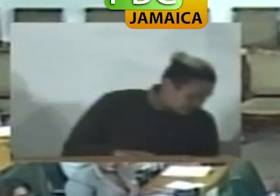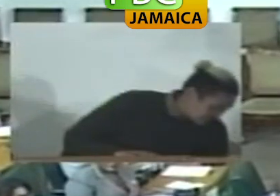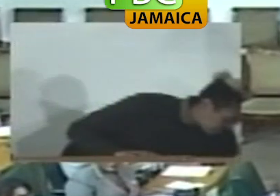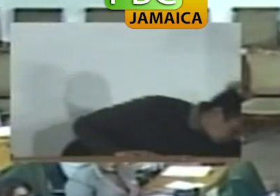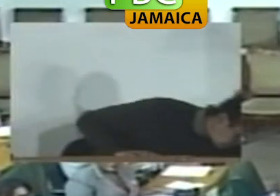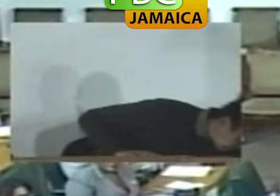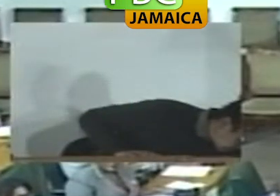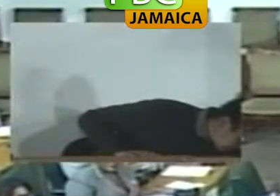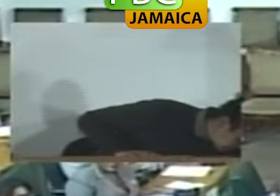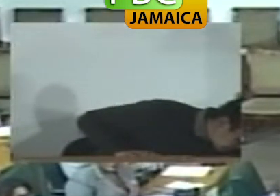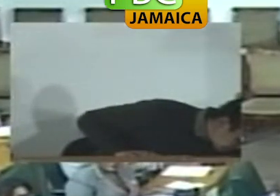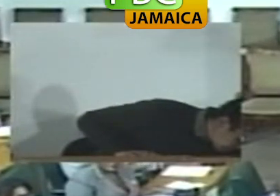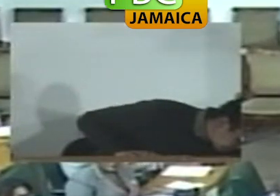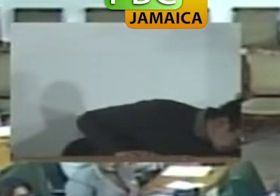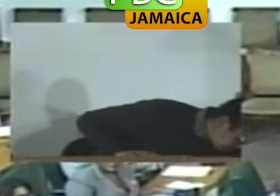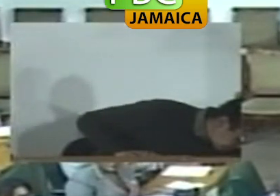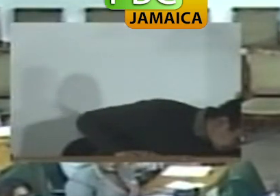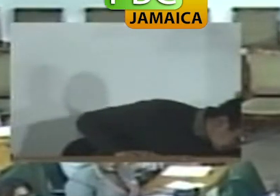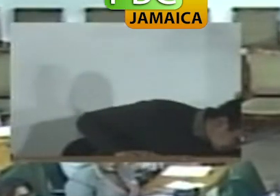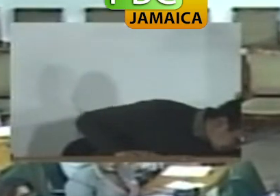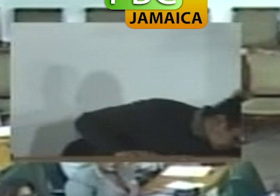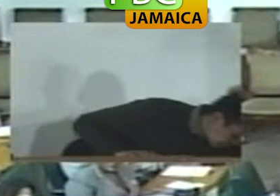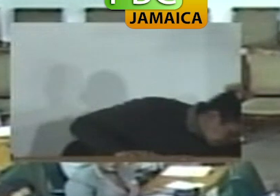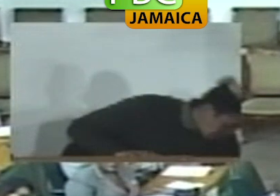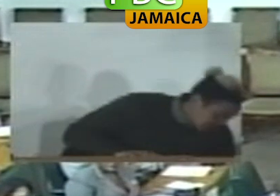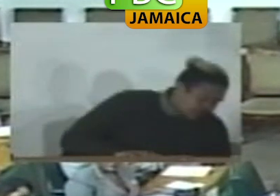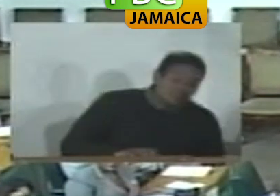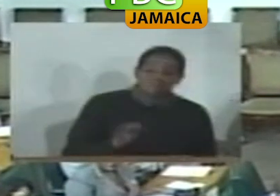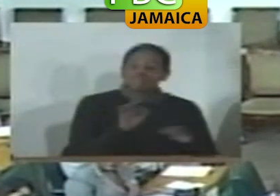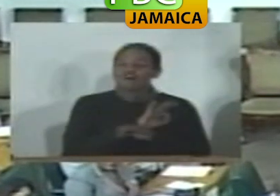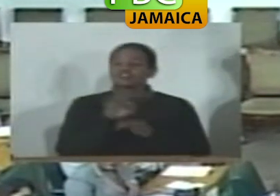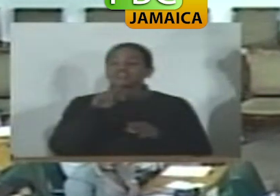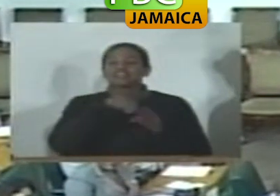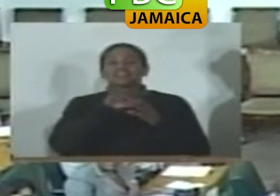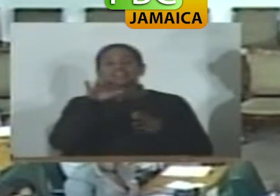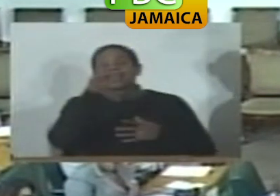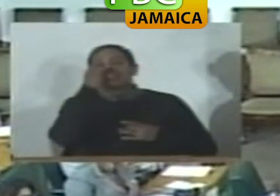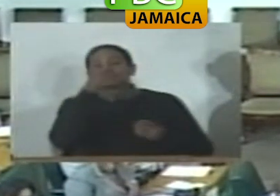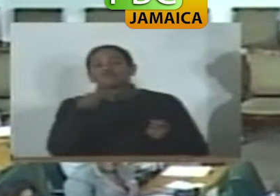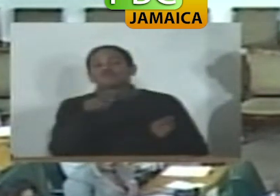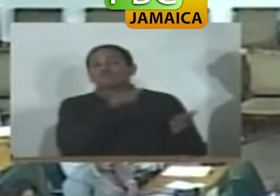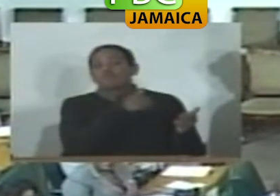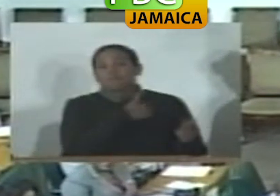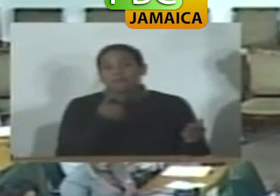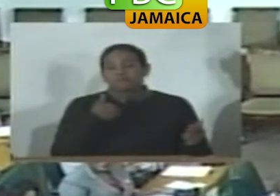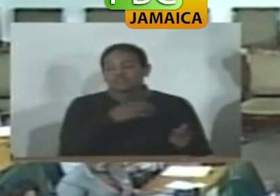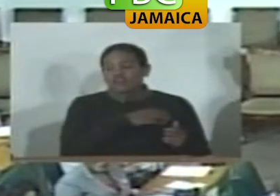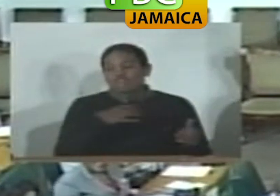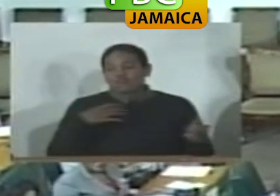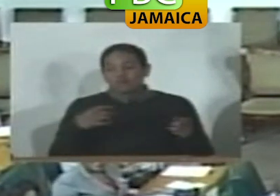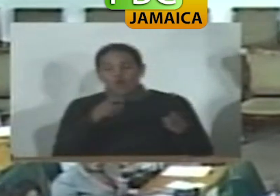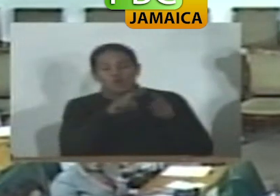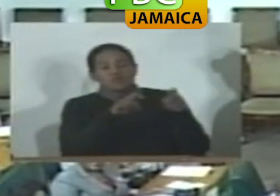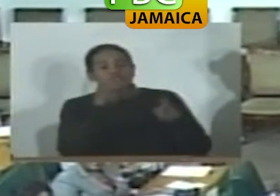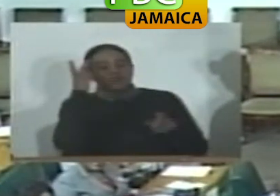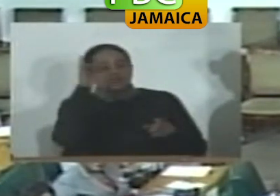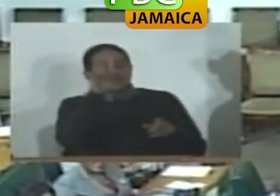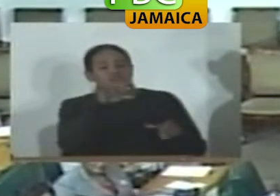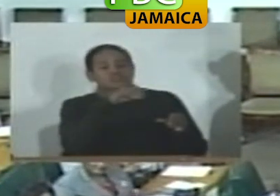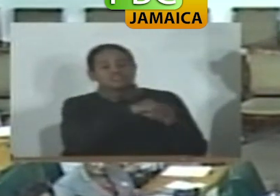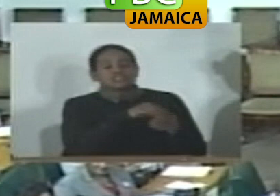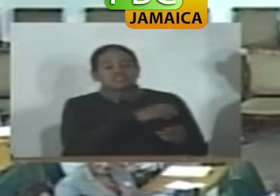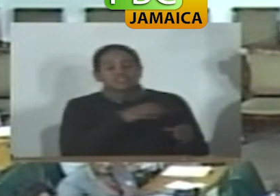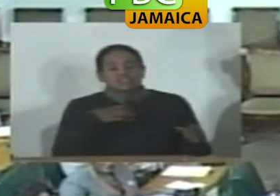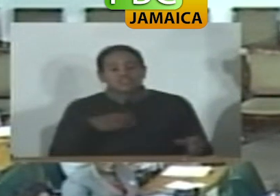tertiary funding needs to be re-examined as the country continues to experience a brain drain, with university graduates leaving to